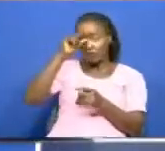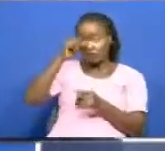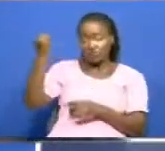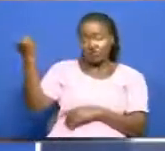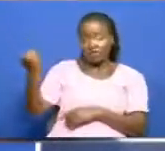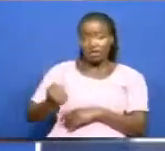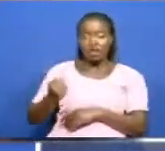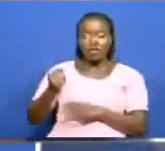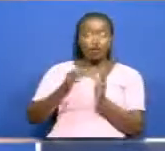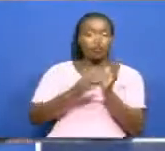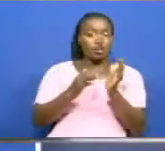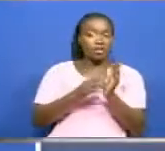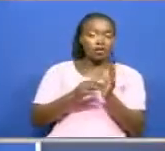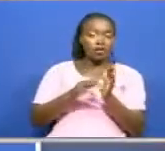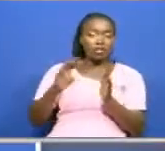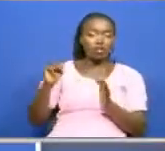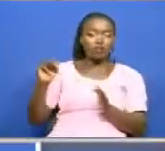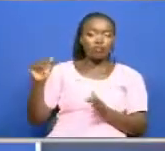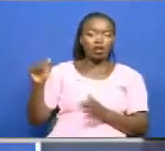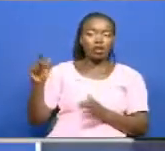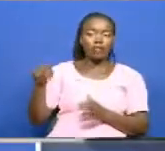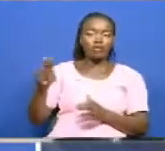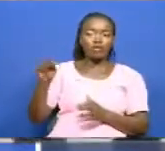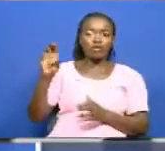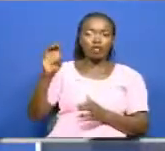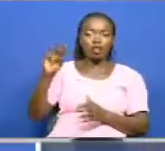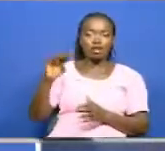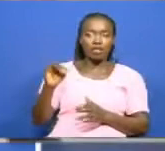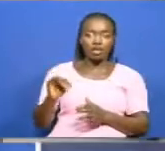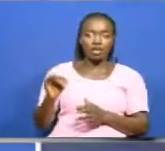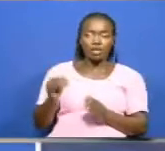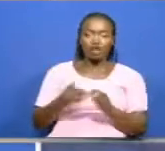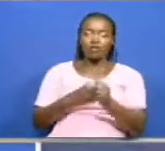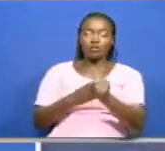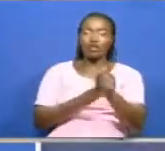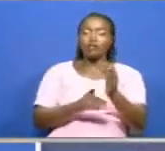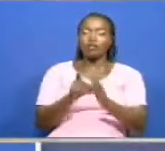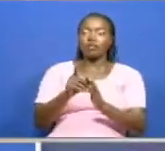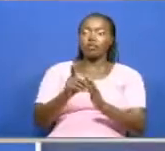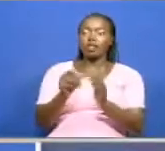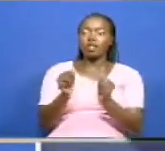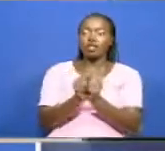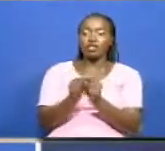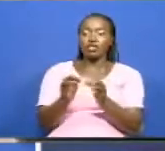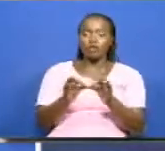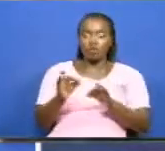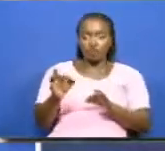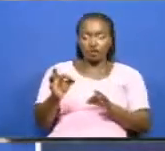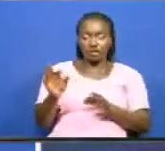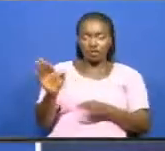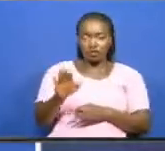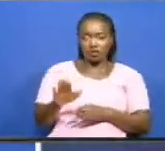Kajiado, Machakos and Makueni have established a team to guide developments within a 10-kilometer